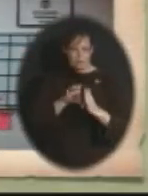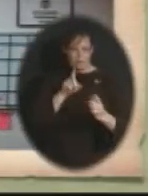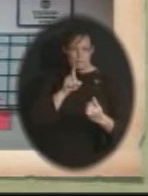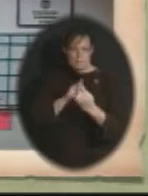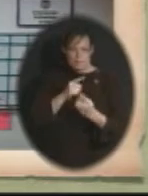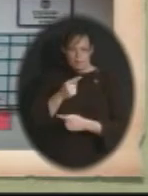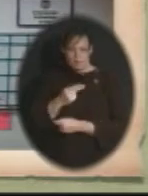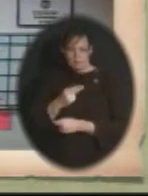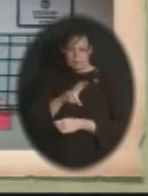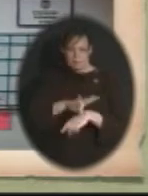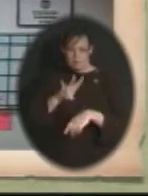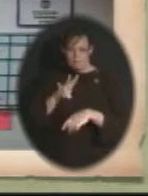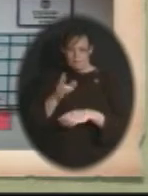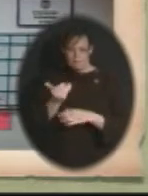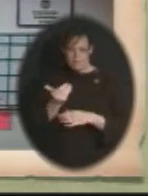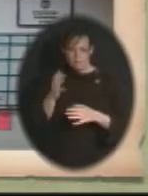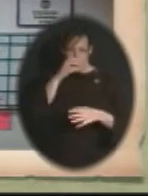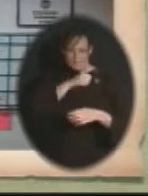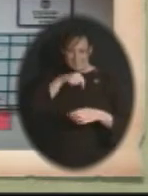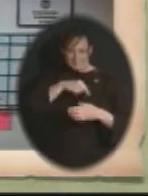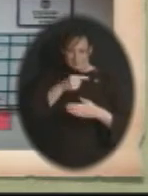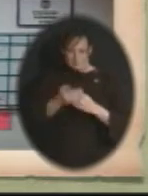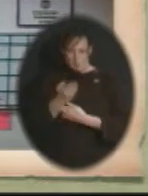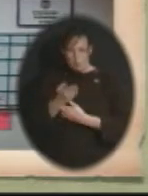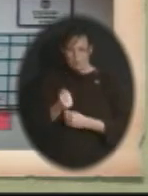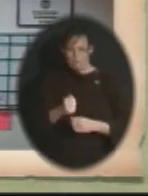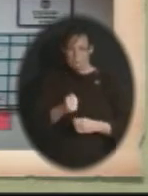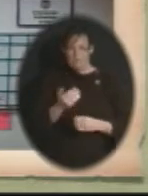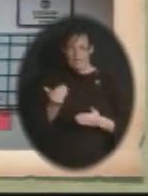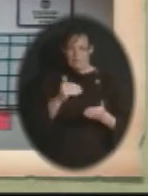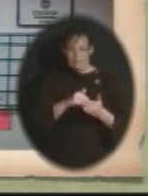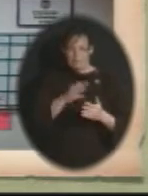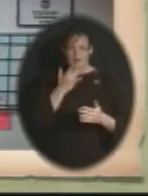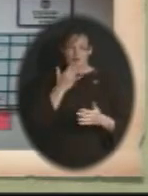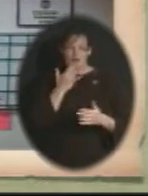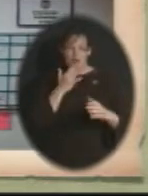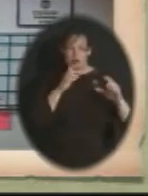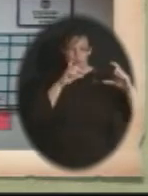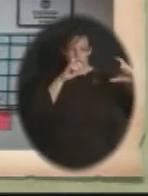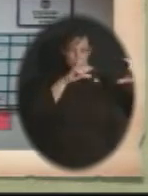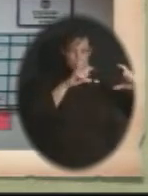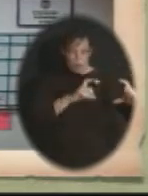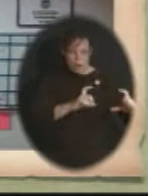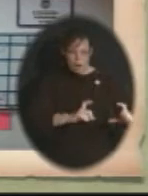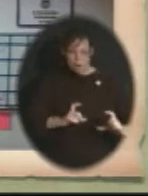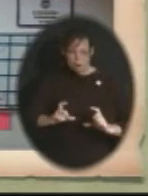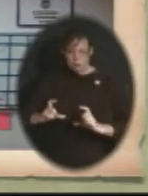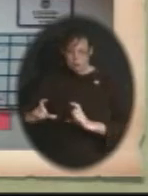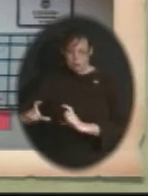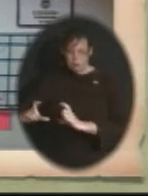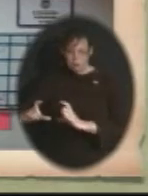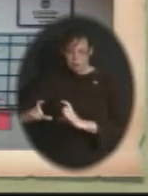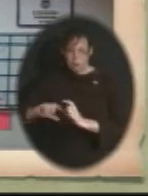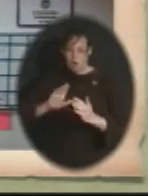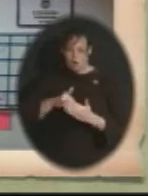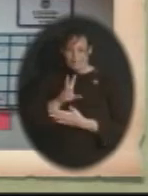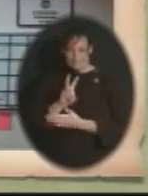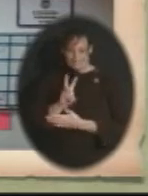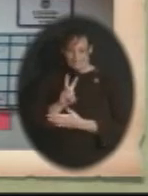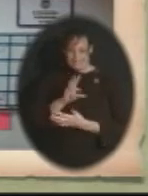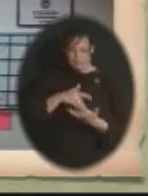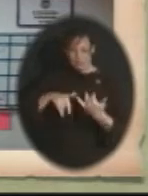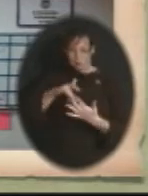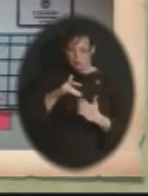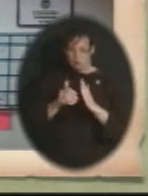7:15, so we missed it this morning. And then again, the colored squares around that whiteboard is all the 16 social